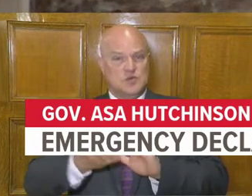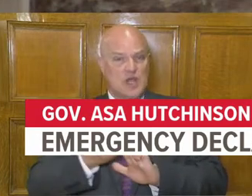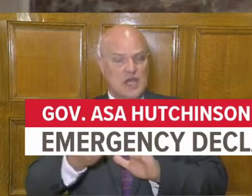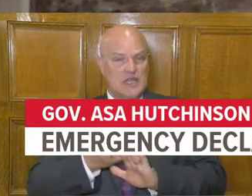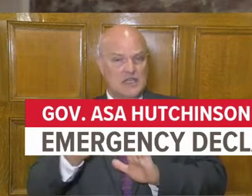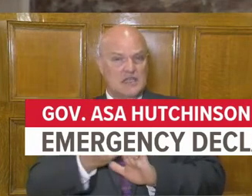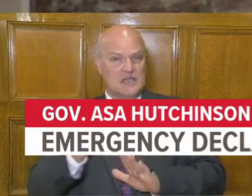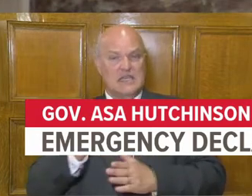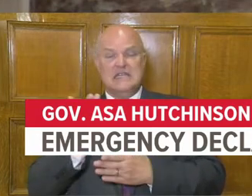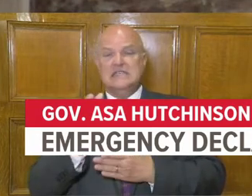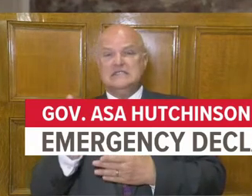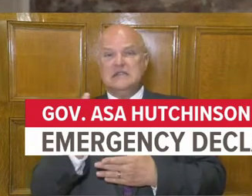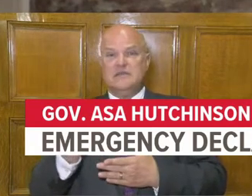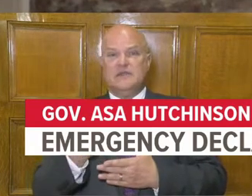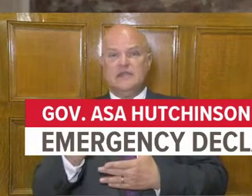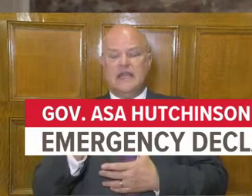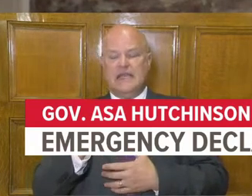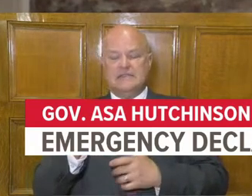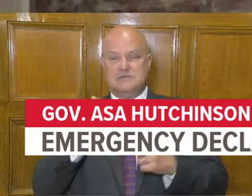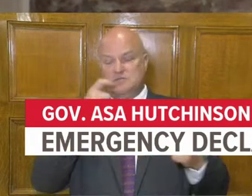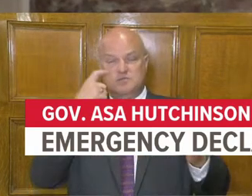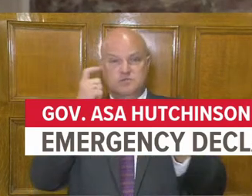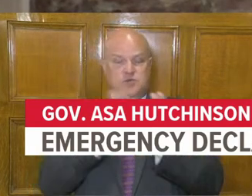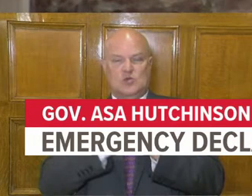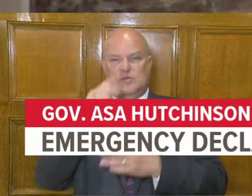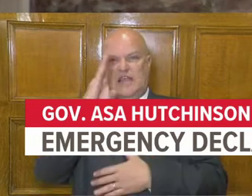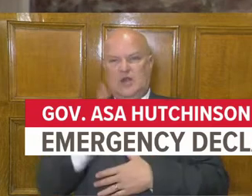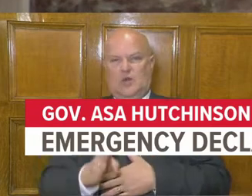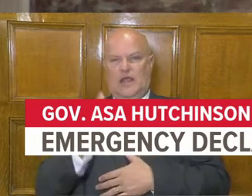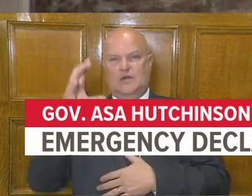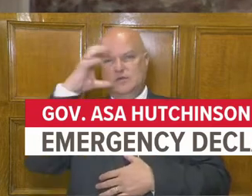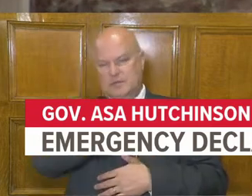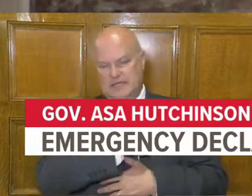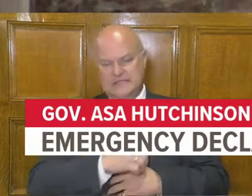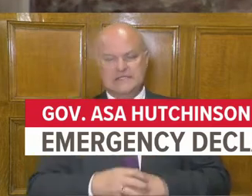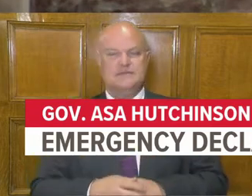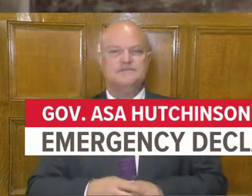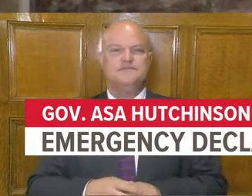considering something as egregious as that crack in I-40 was missed?